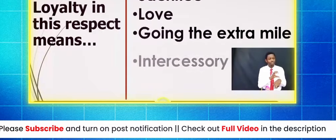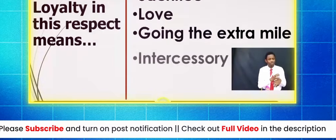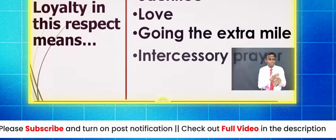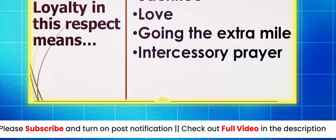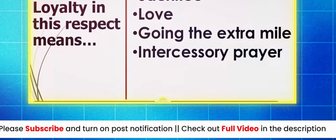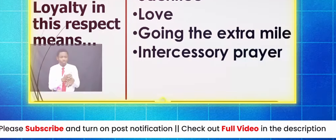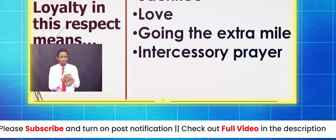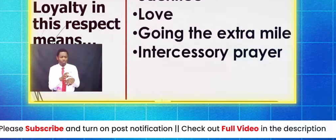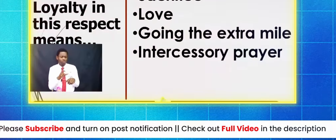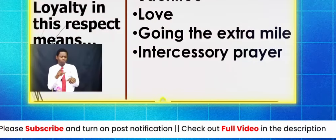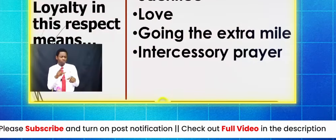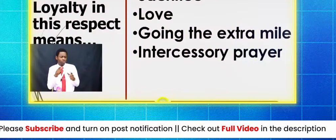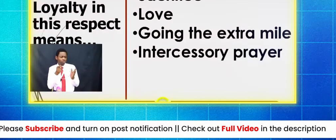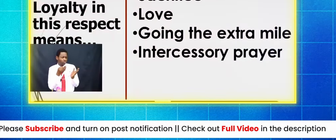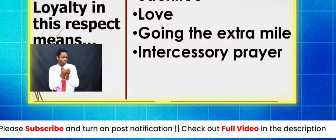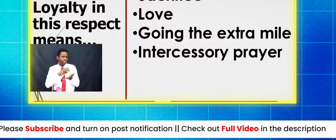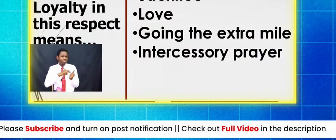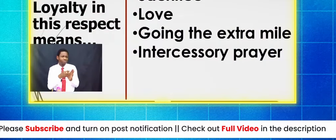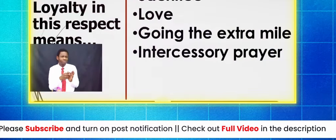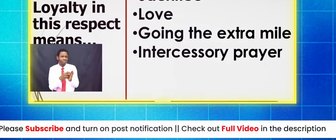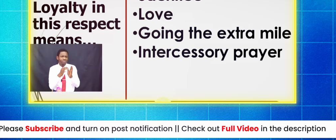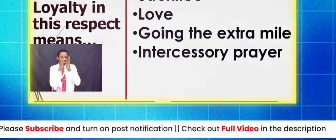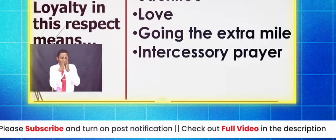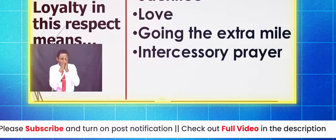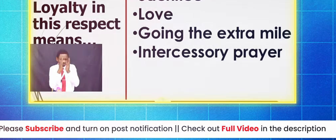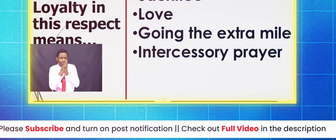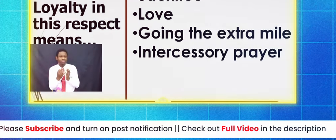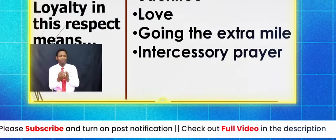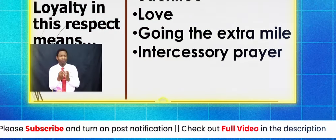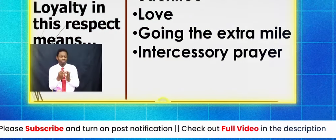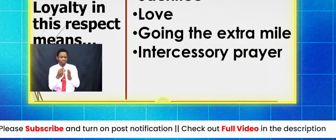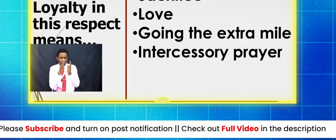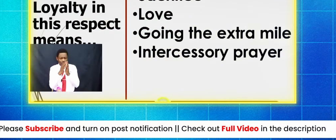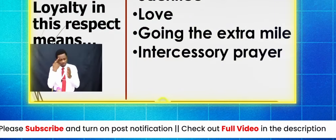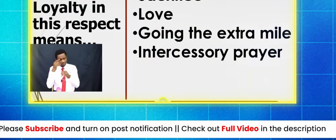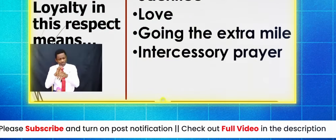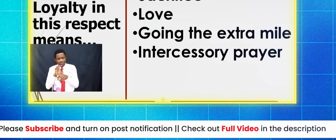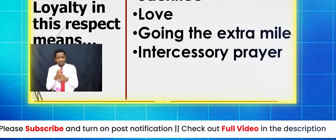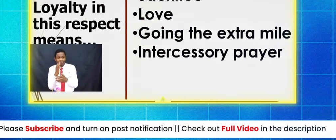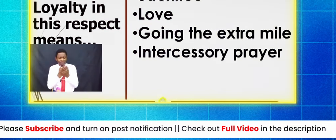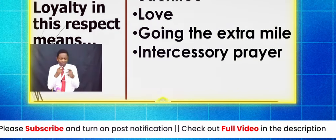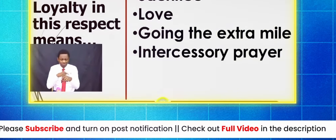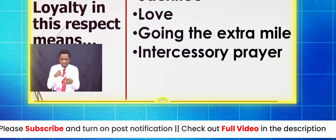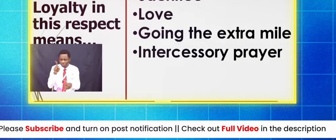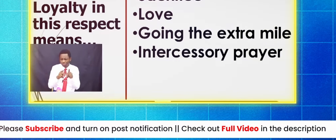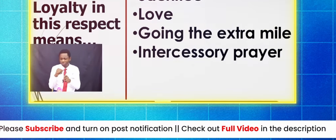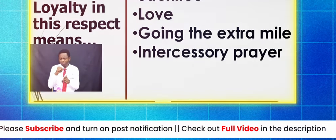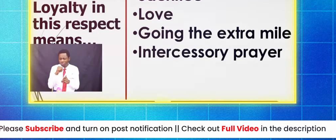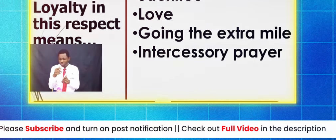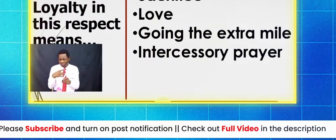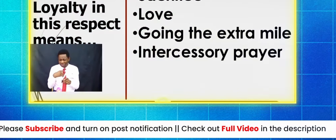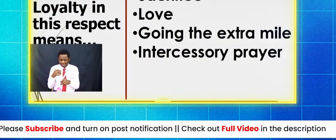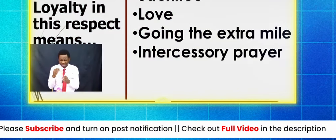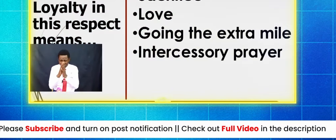prayer. You see, people do not like intercessory prayer. And sometimes on Tuesdays, I think that if you're a pastor of the Church